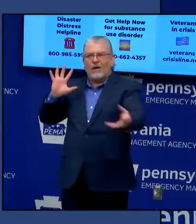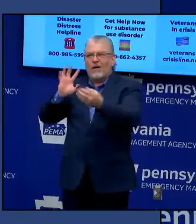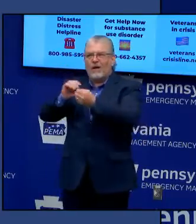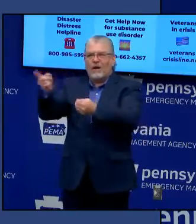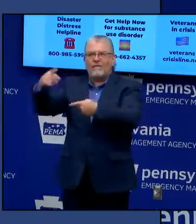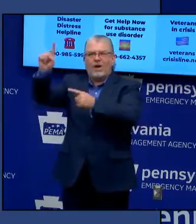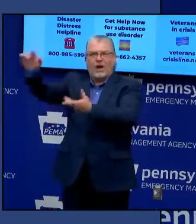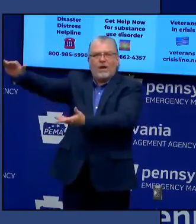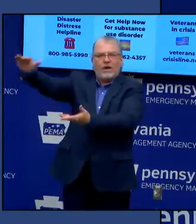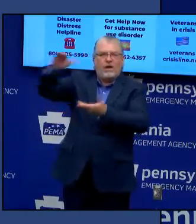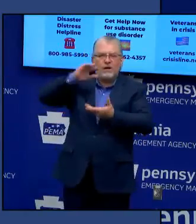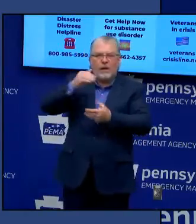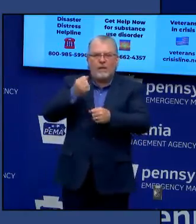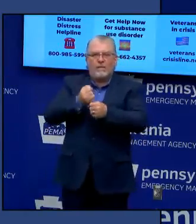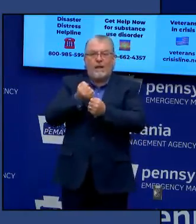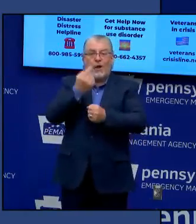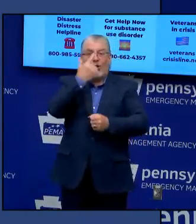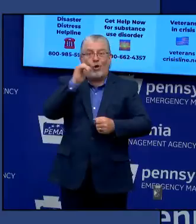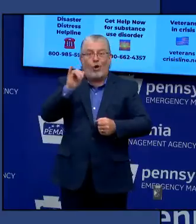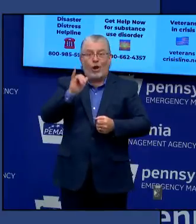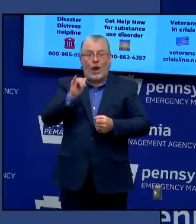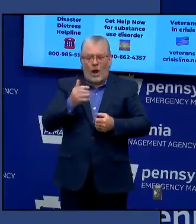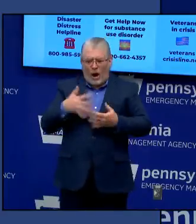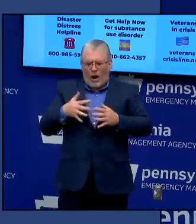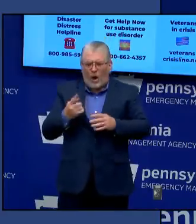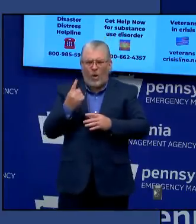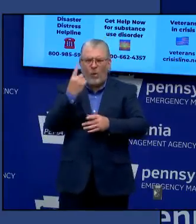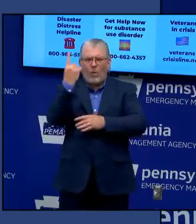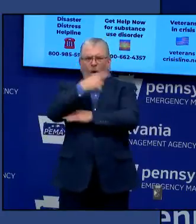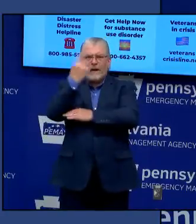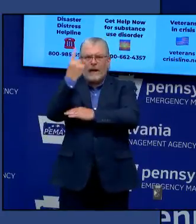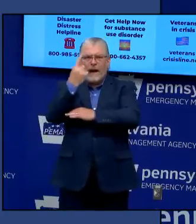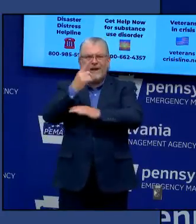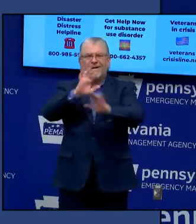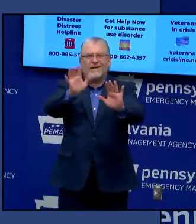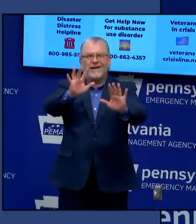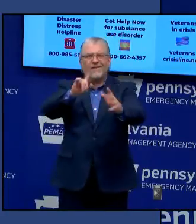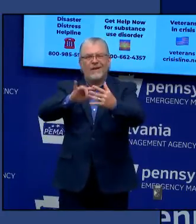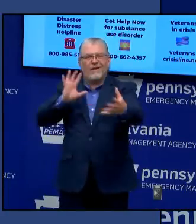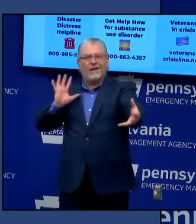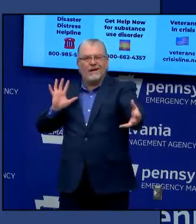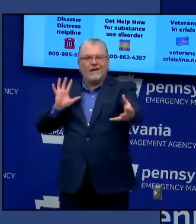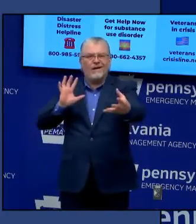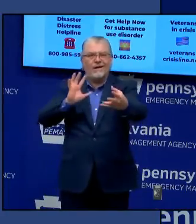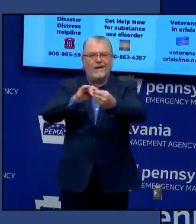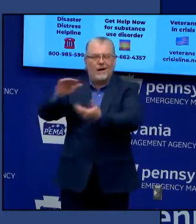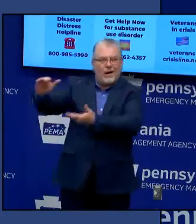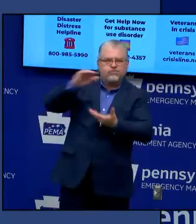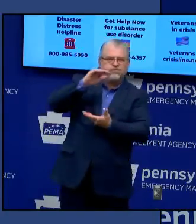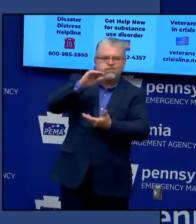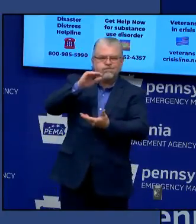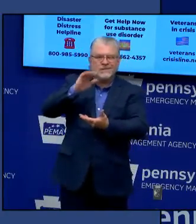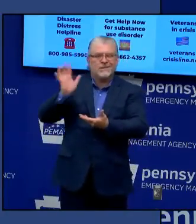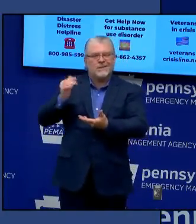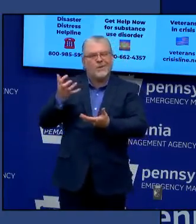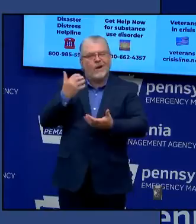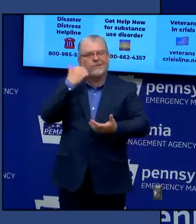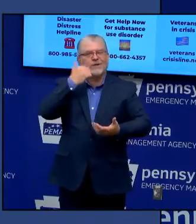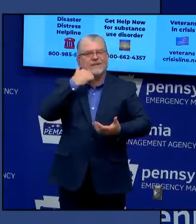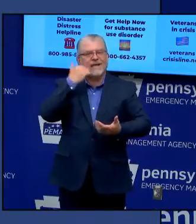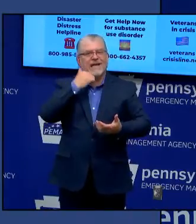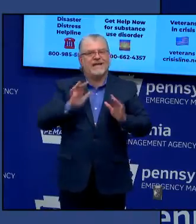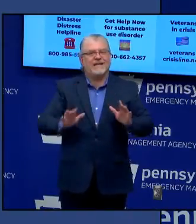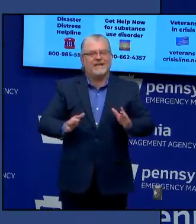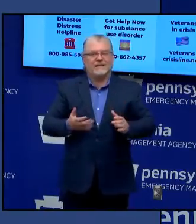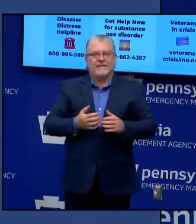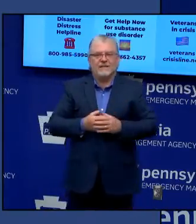asynchronatic way, in a asynchronous way. And in terms of the deaths, as we've been saying, we had